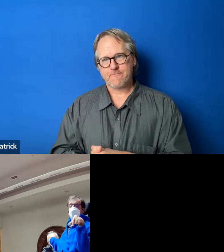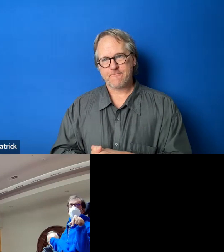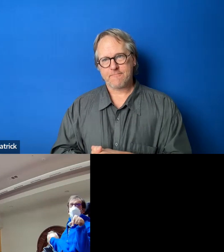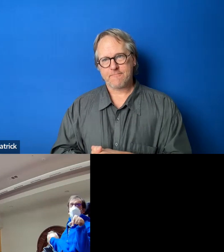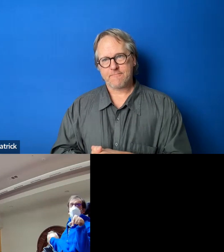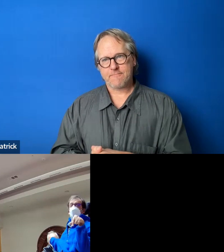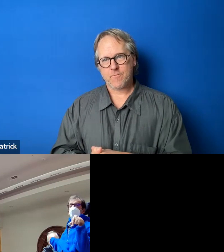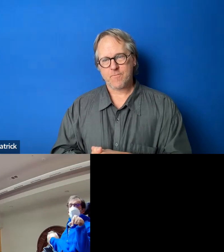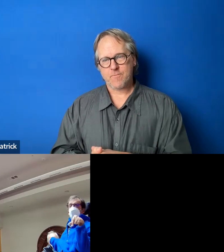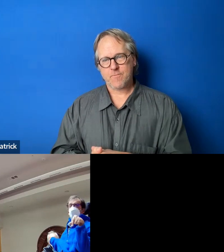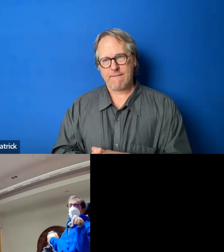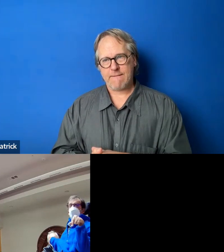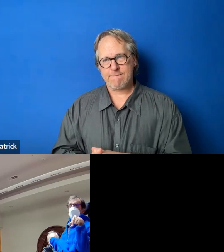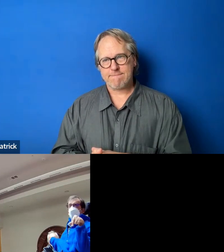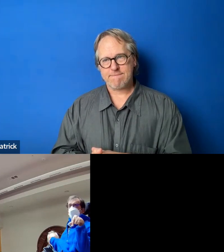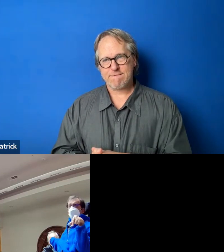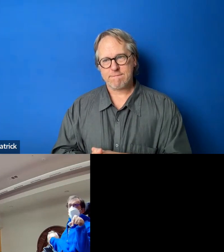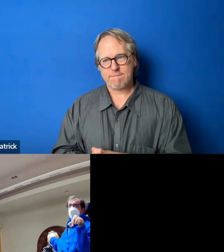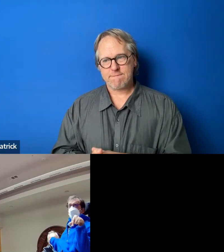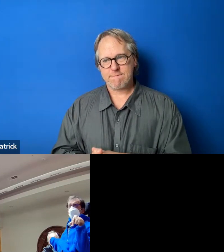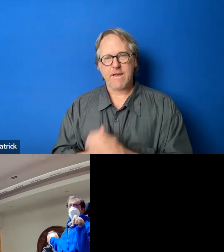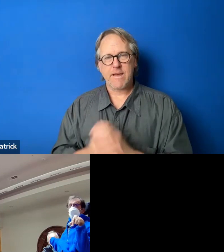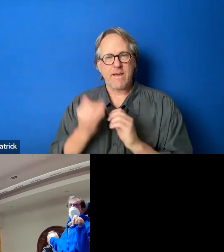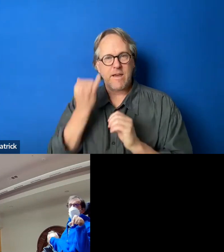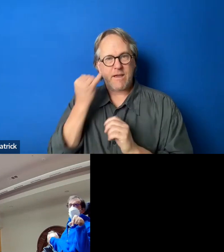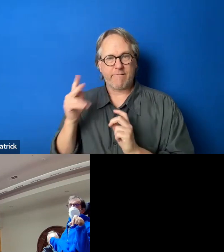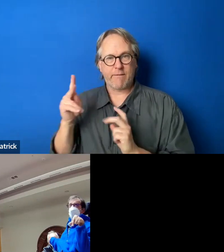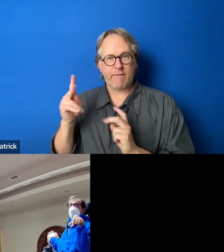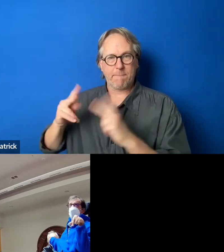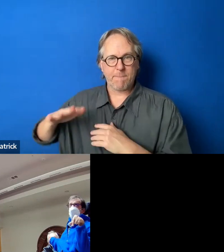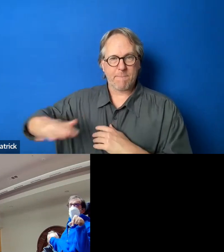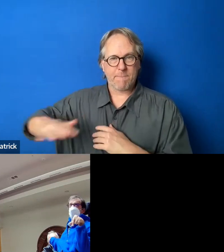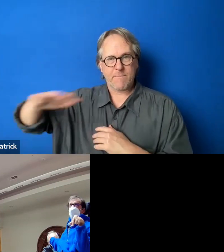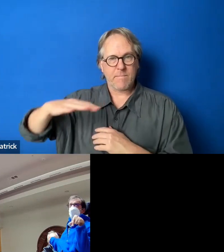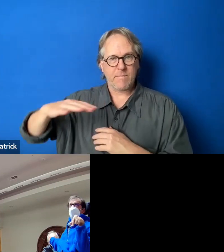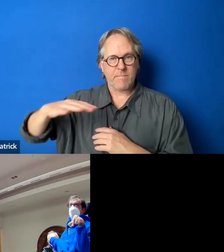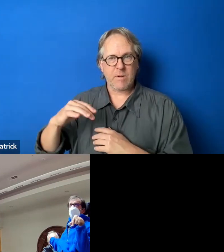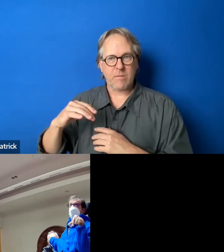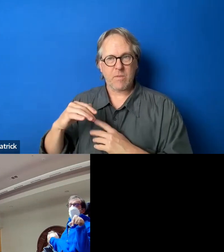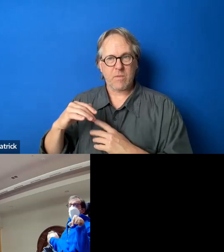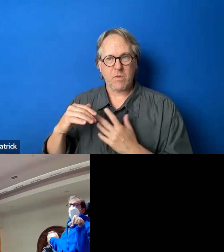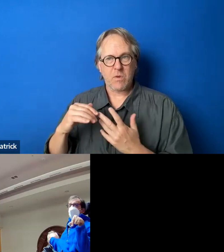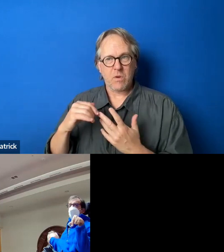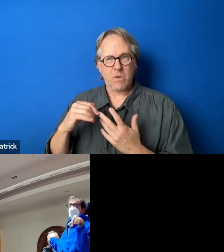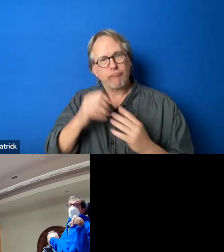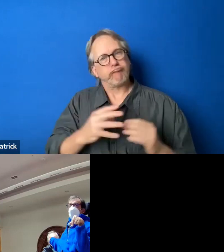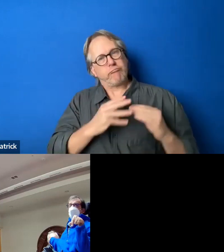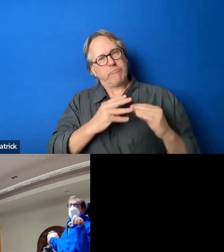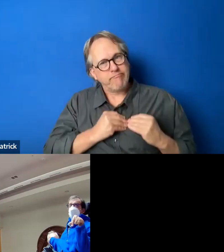people don't give consideration to the fact that we don't all have the same experiences,